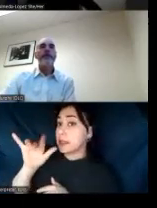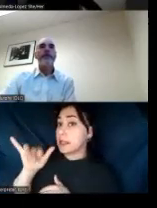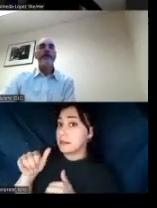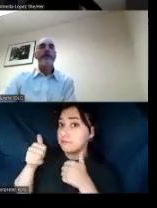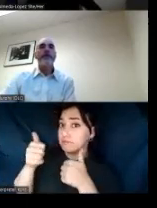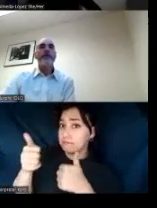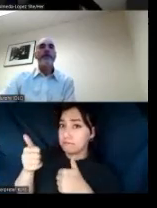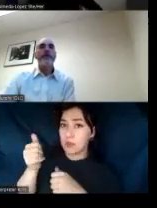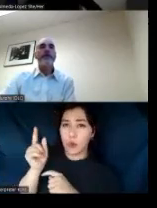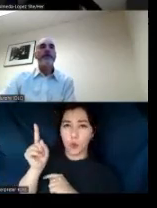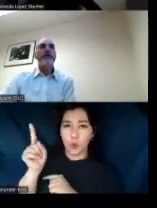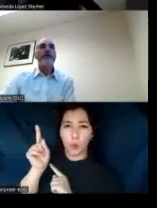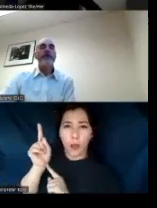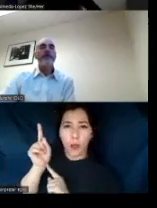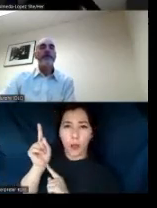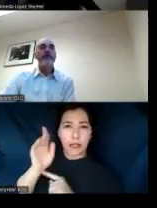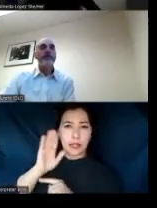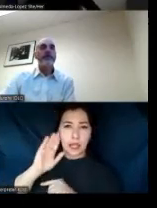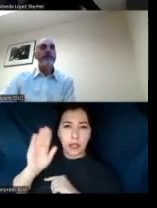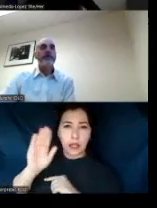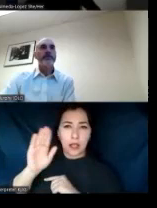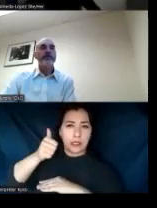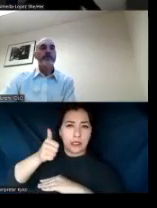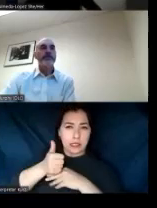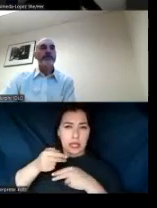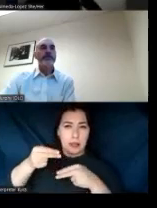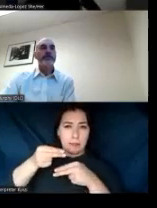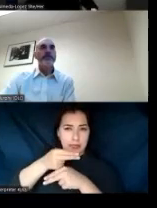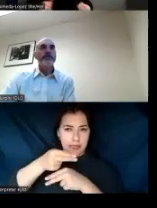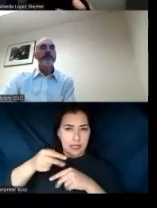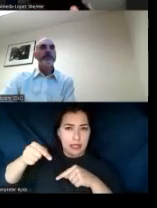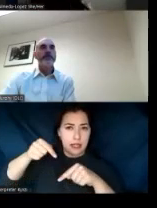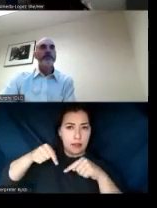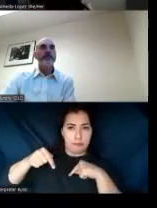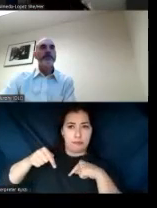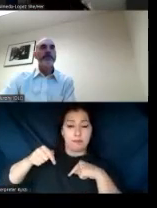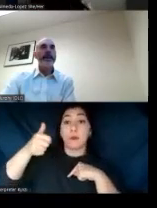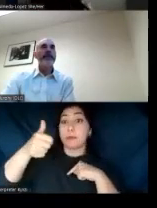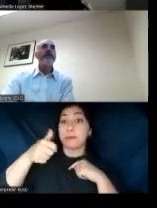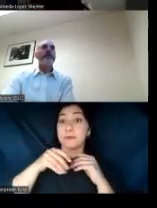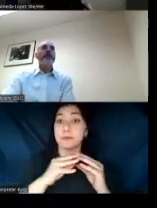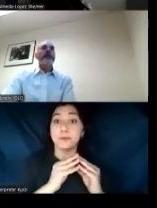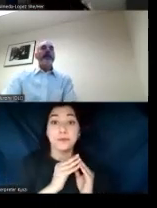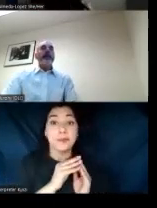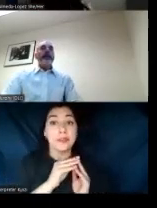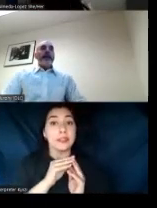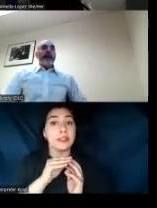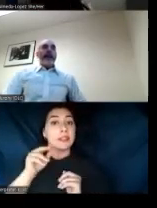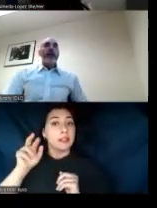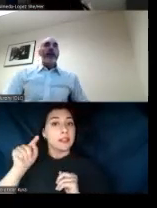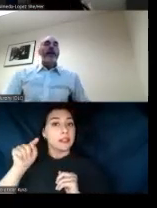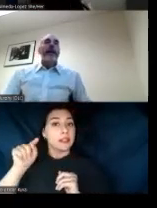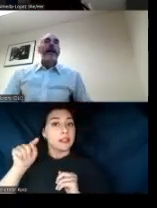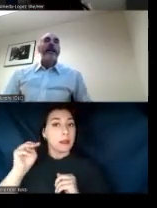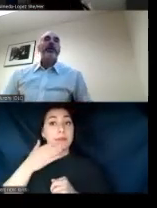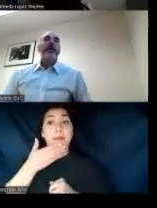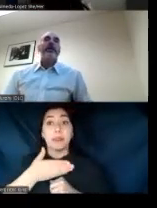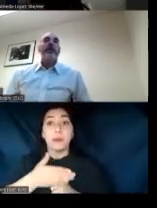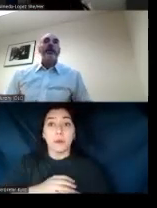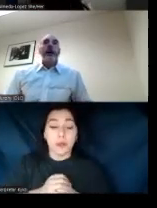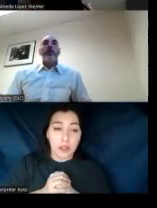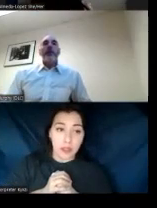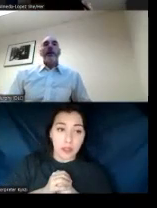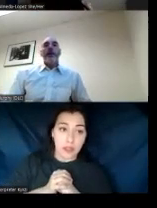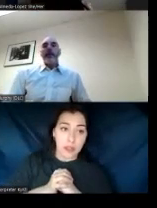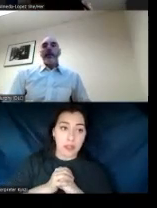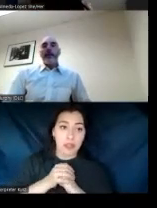1 second. Yep. Thanks. So in addition to